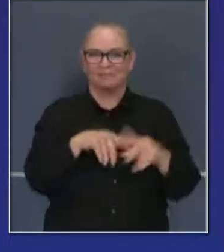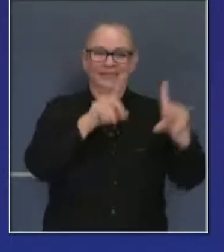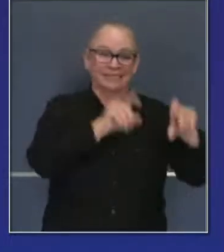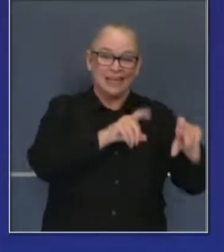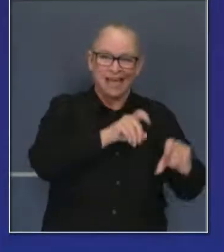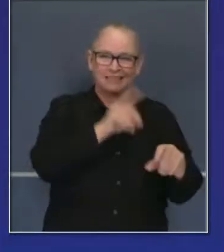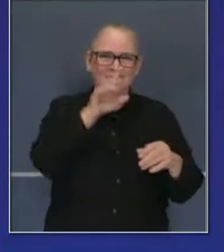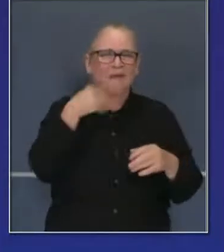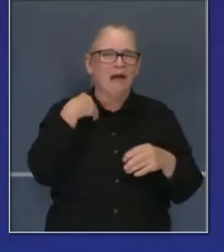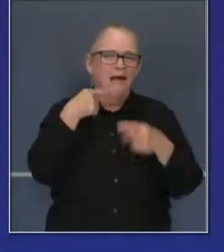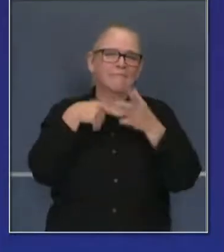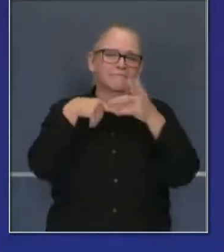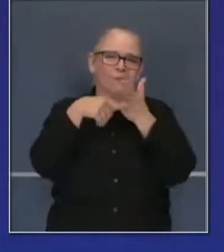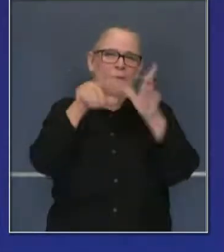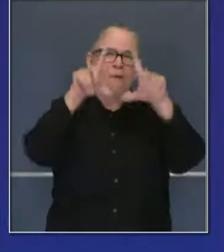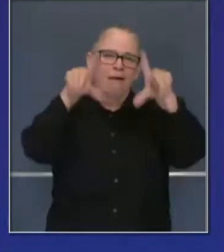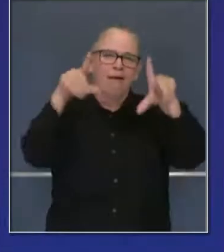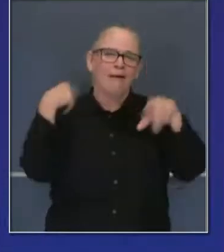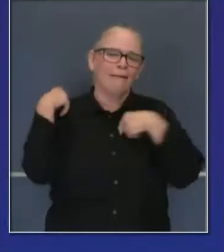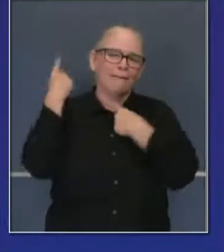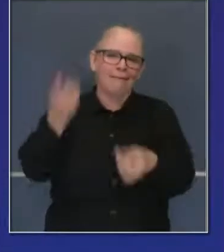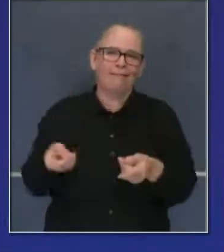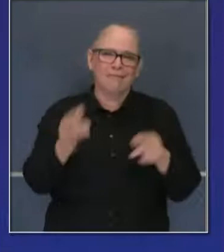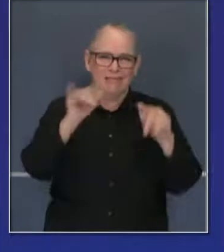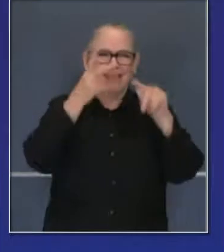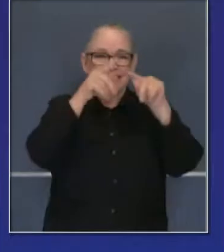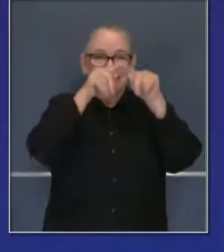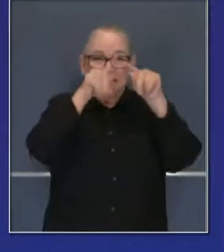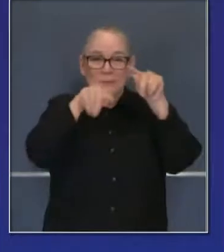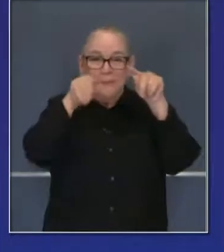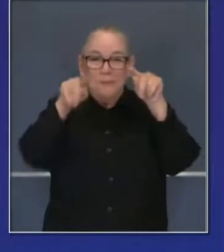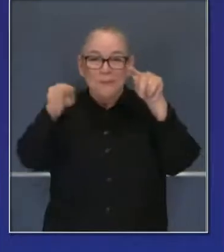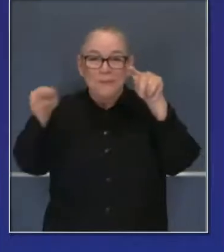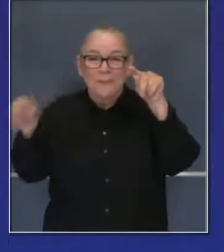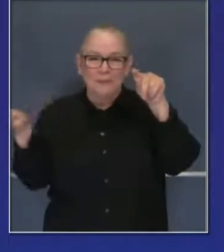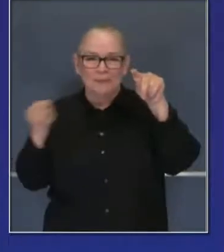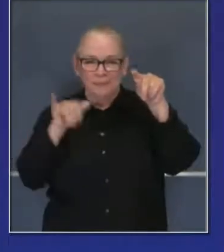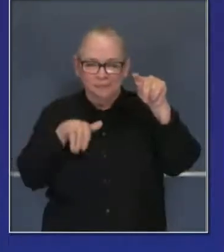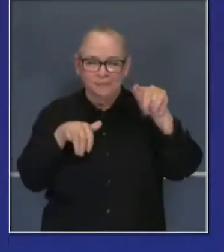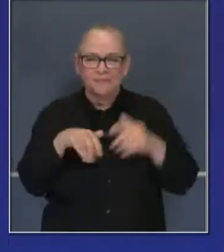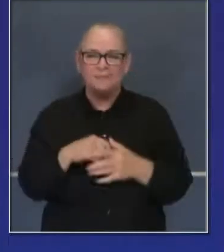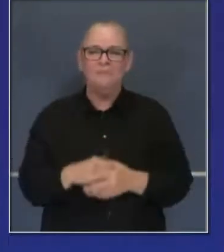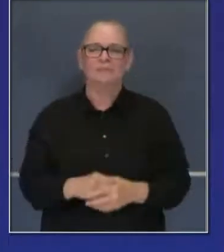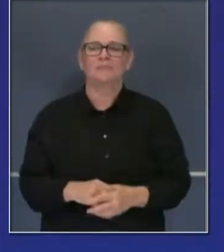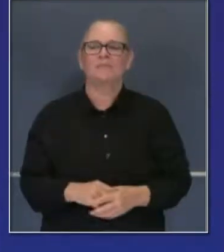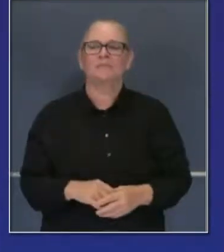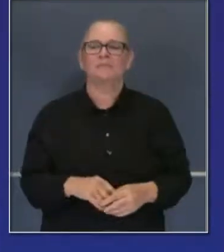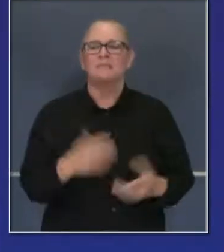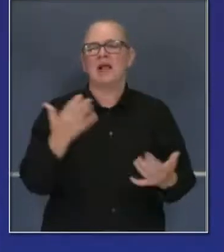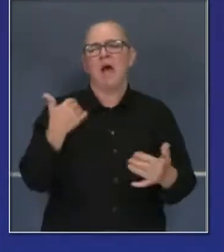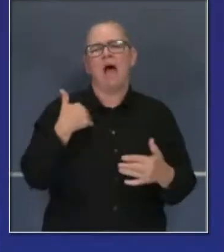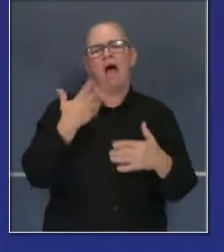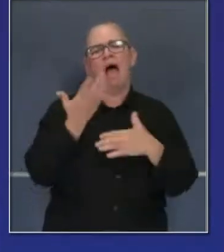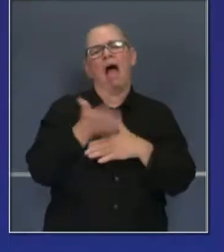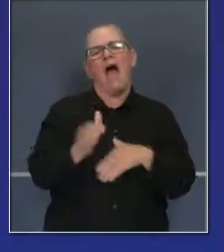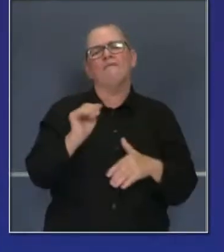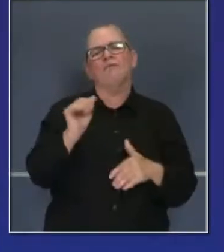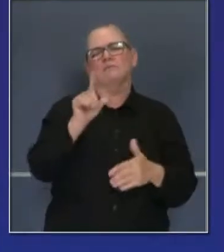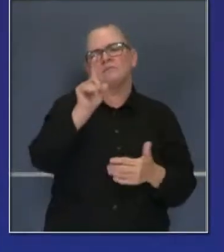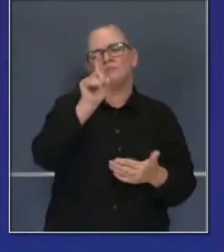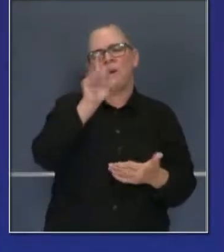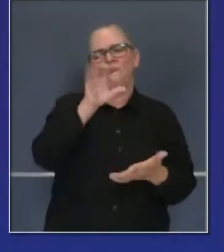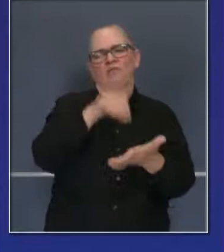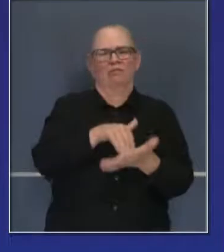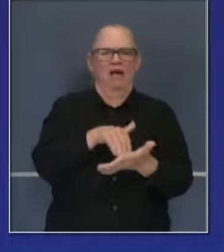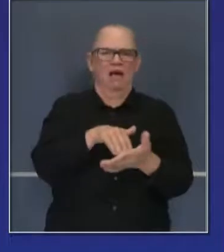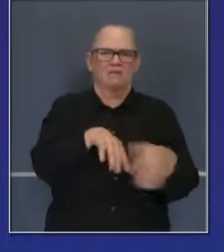with. We're starting to see our testing come back, getting closer to that 100+ thousand average number of daily tests. I'll